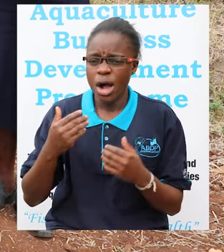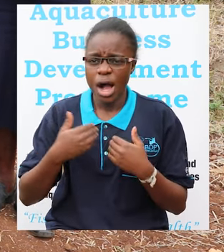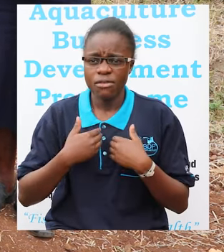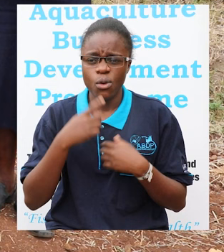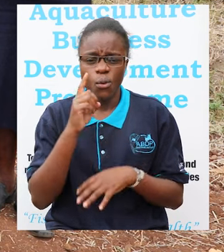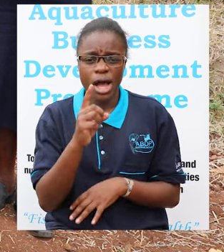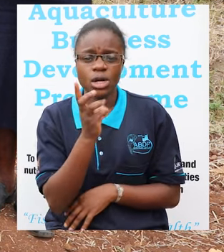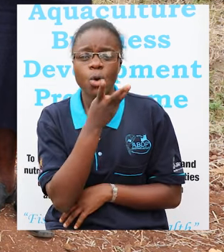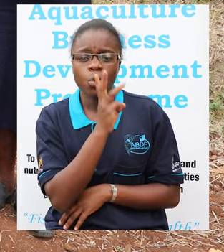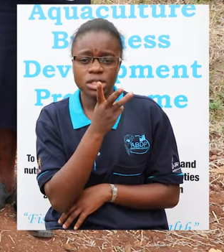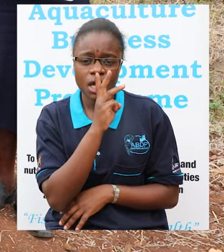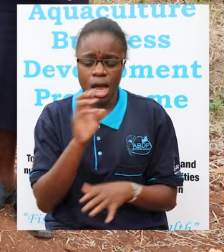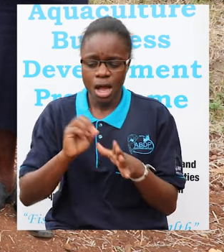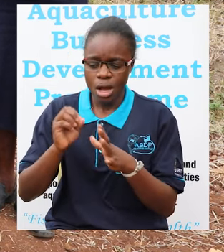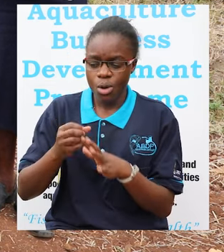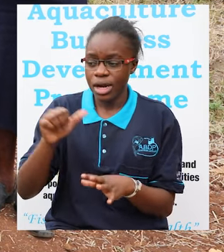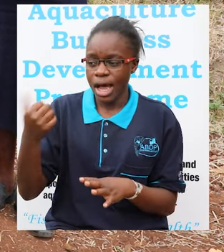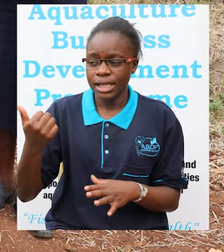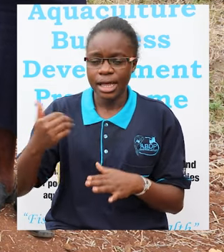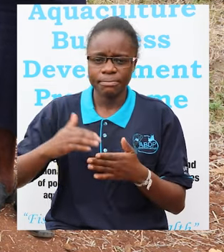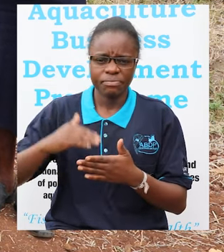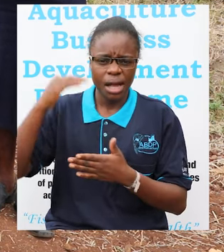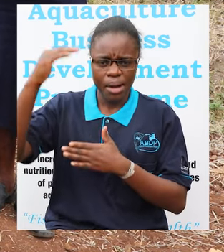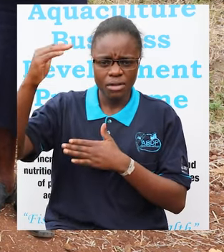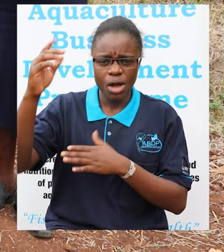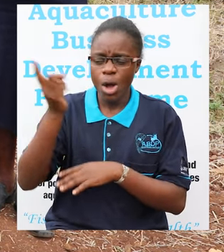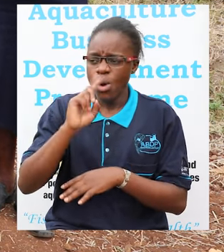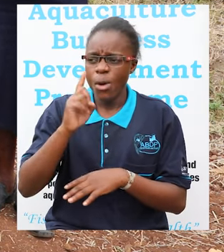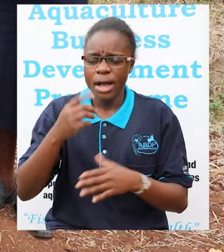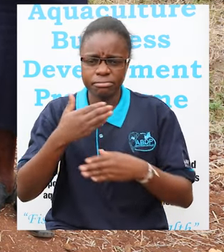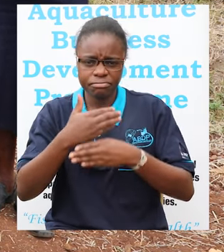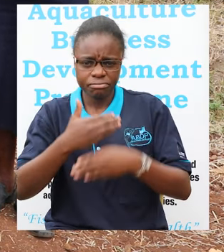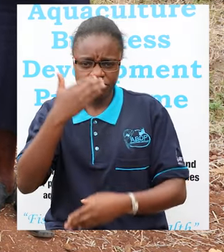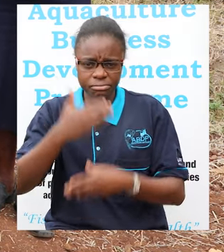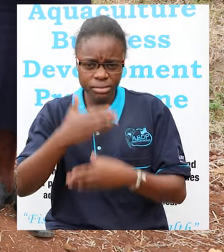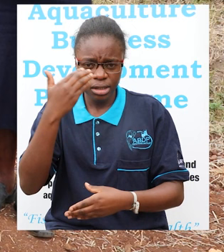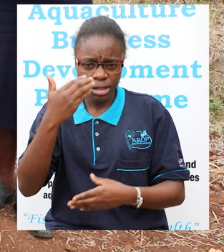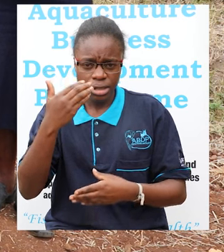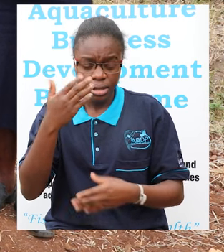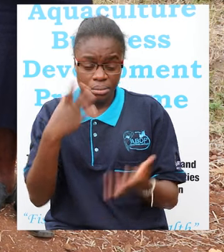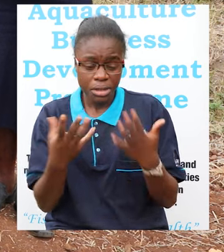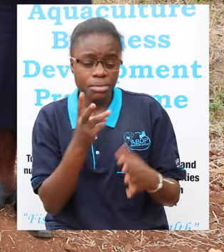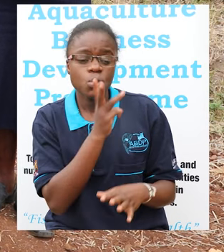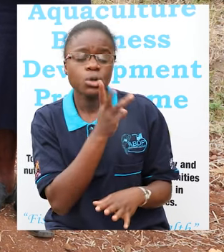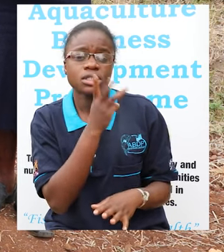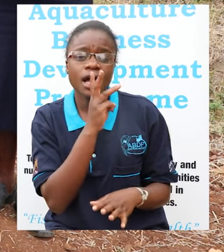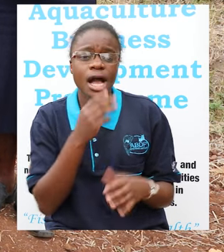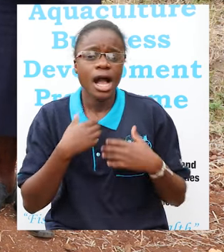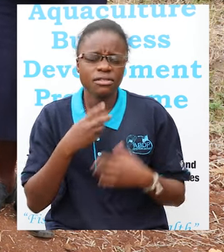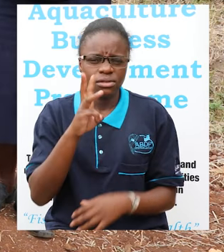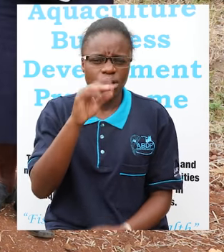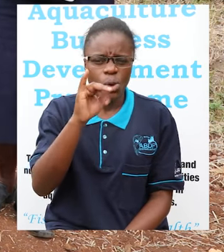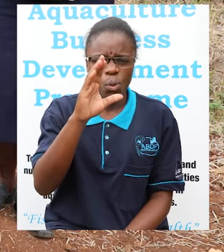one will be above the container. This particular container above the plant, the water, will have a wick